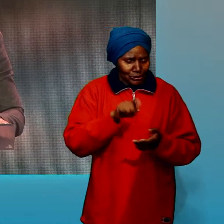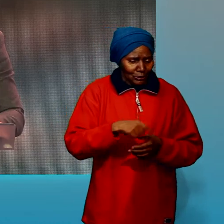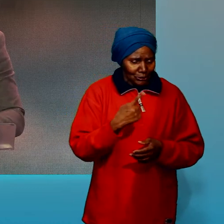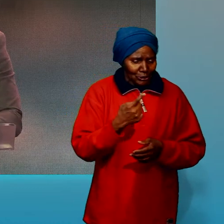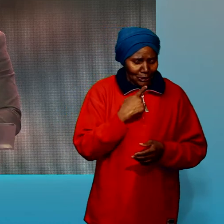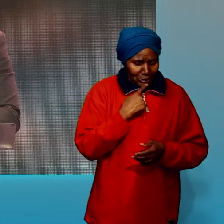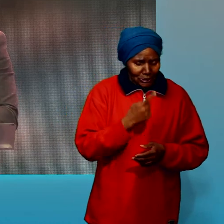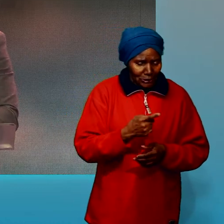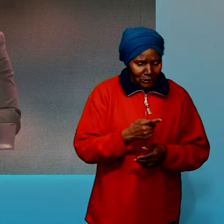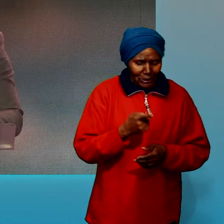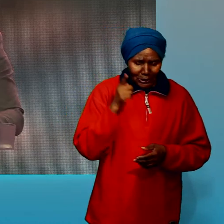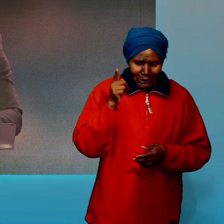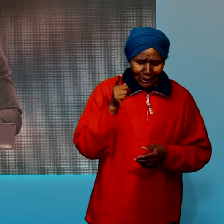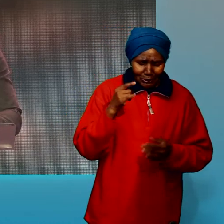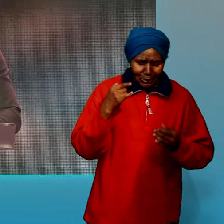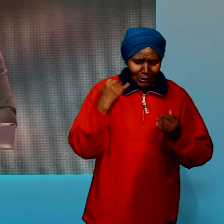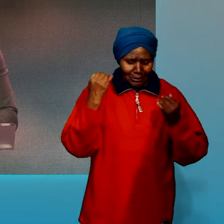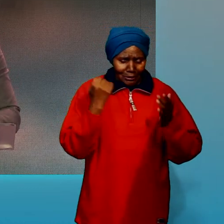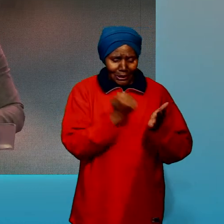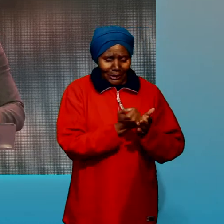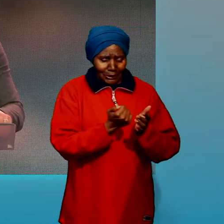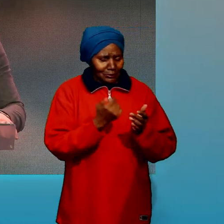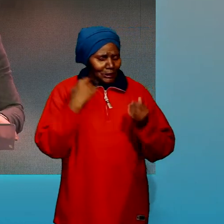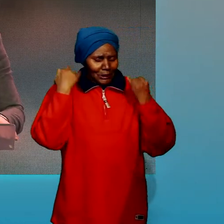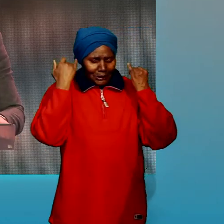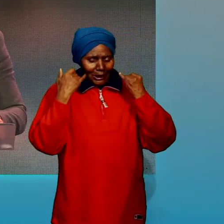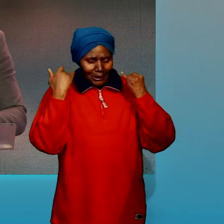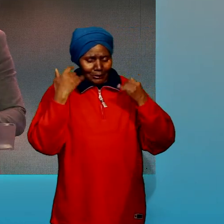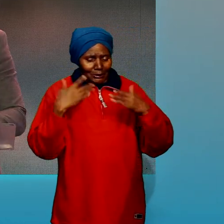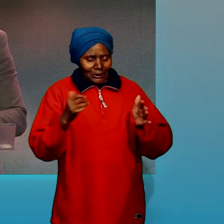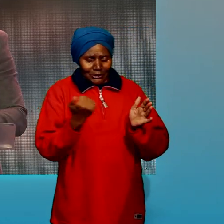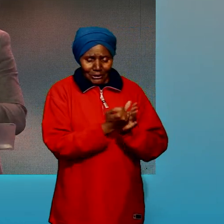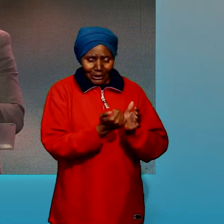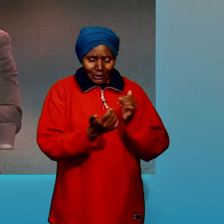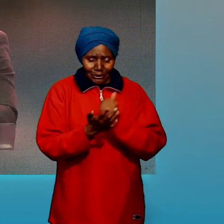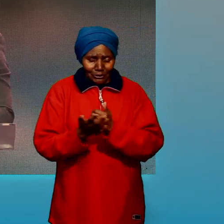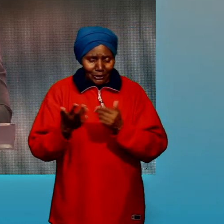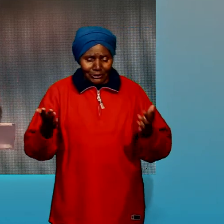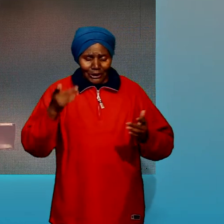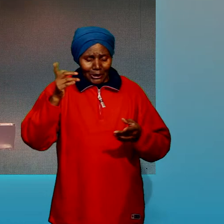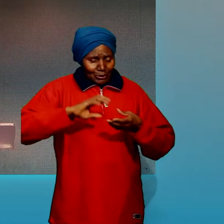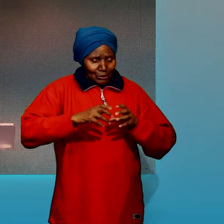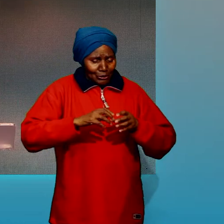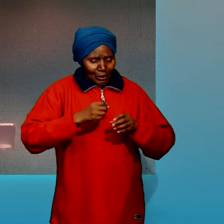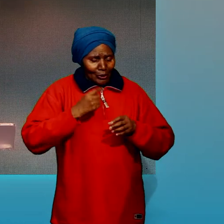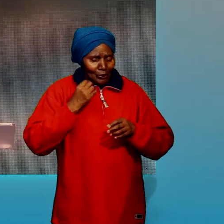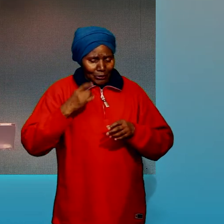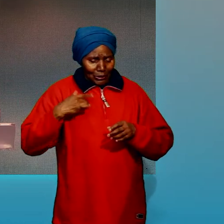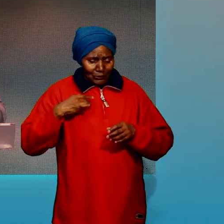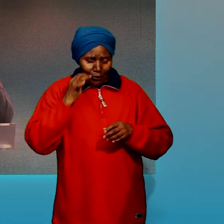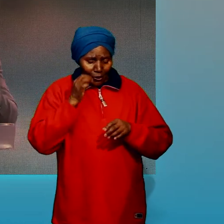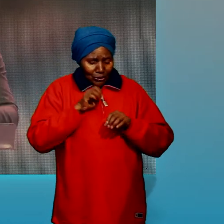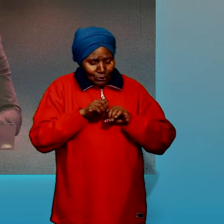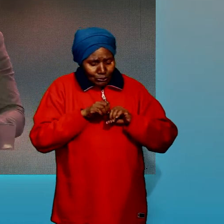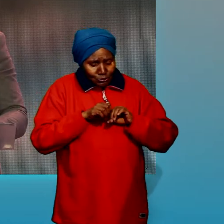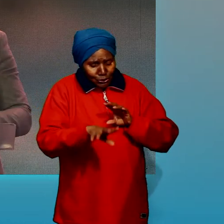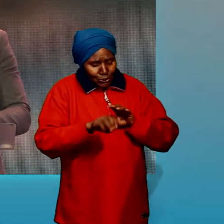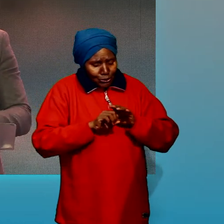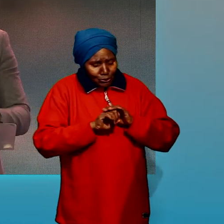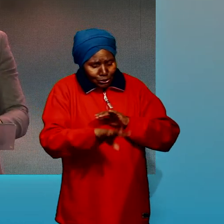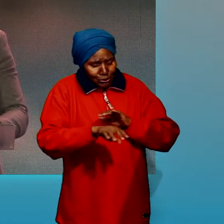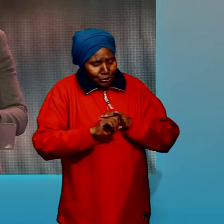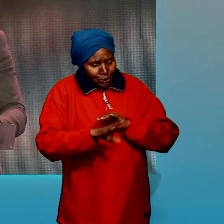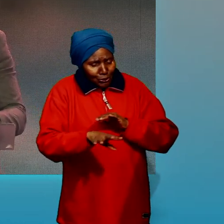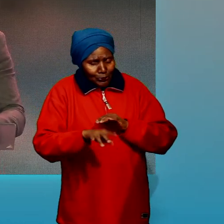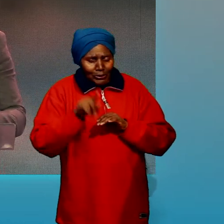for the sins of the world. He is the rock in the wilderness where the living water comes from. He is the perfect manna from heaven.